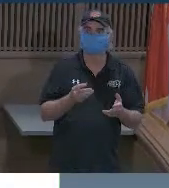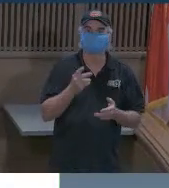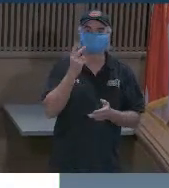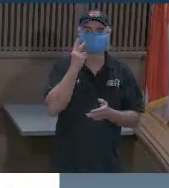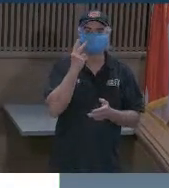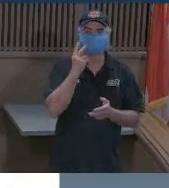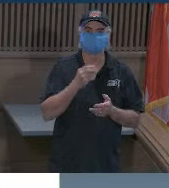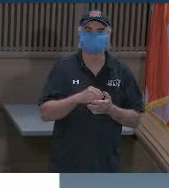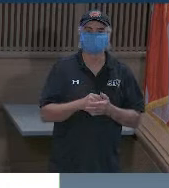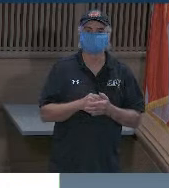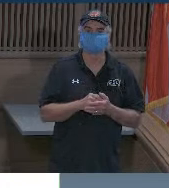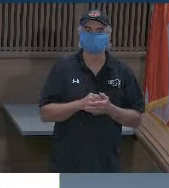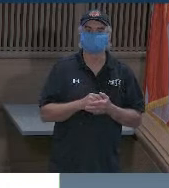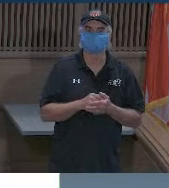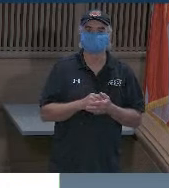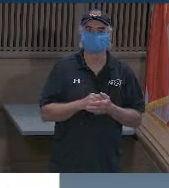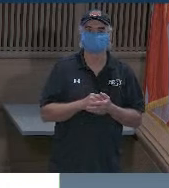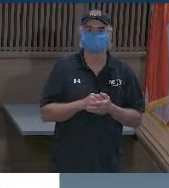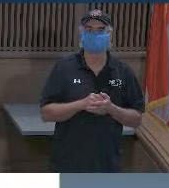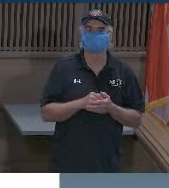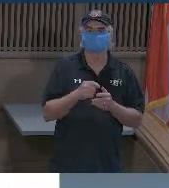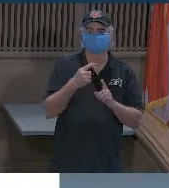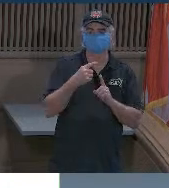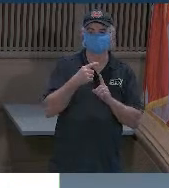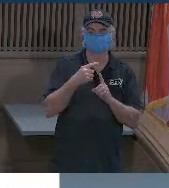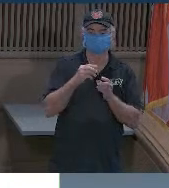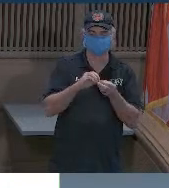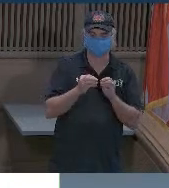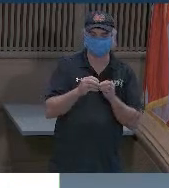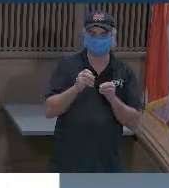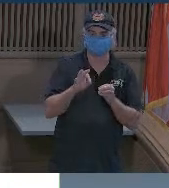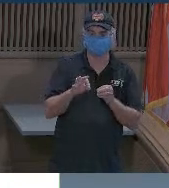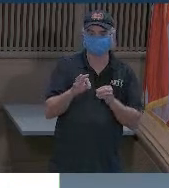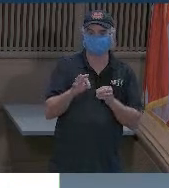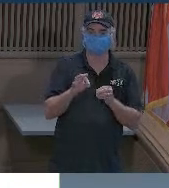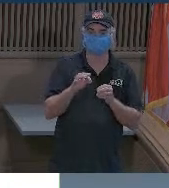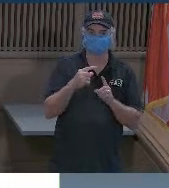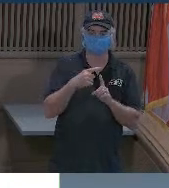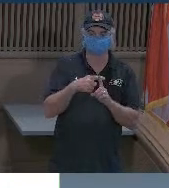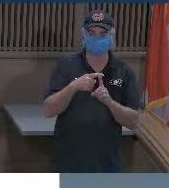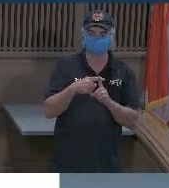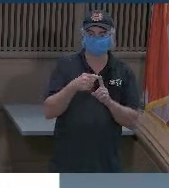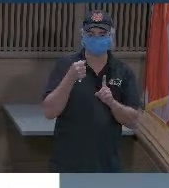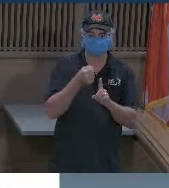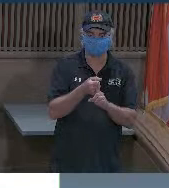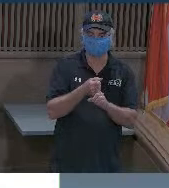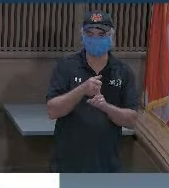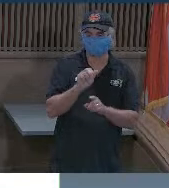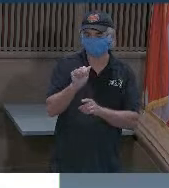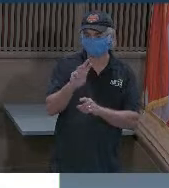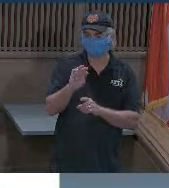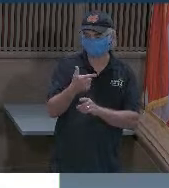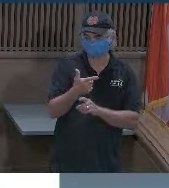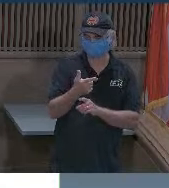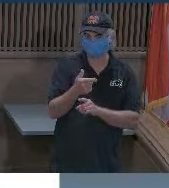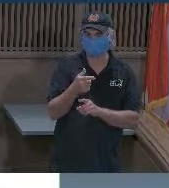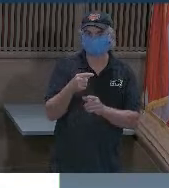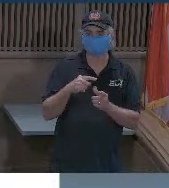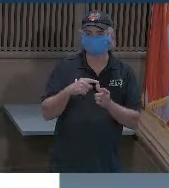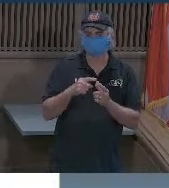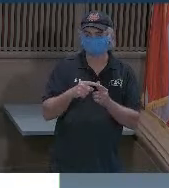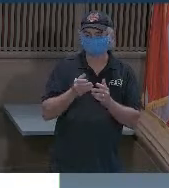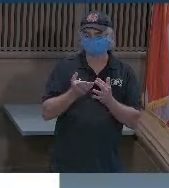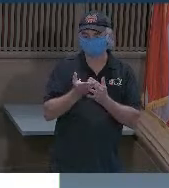the number of positives peaking basically at the end of August, and throughout the month of